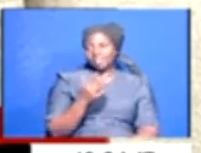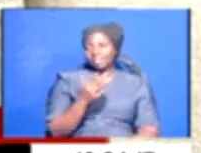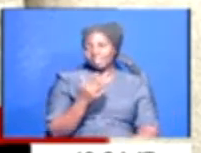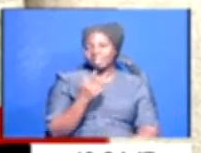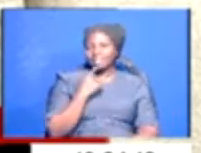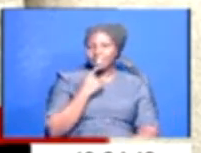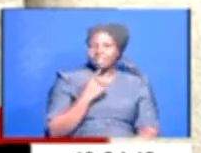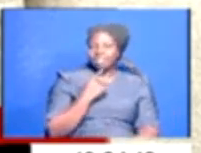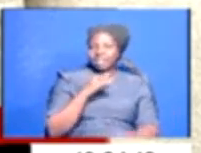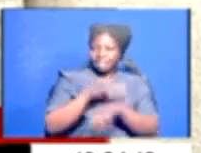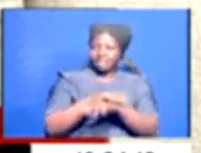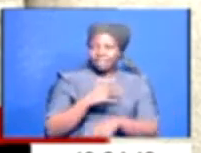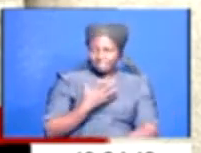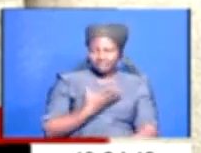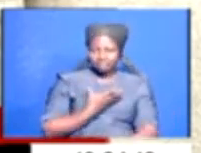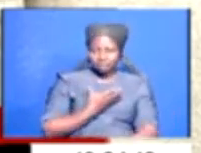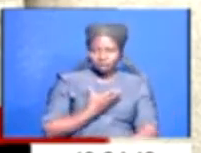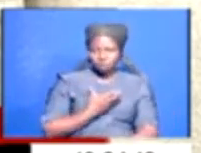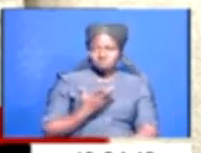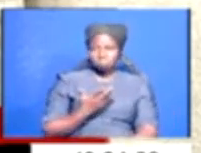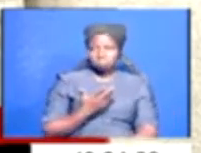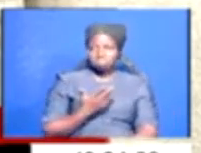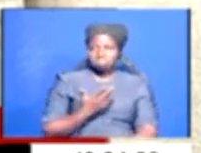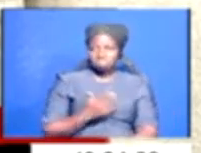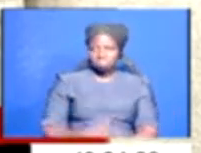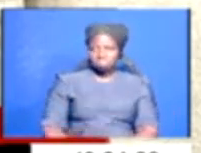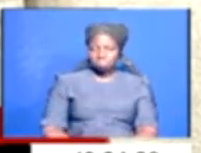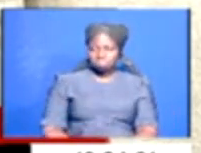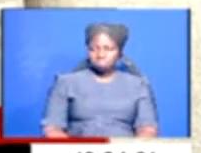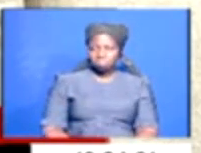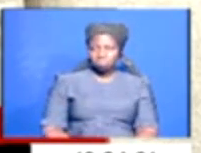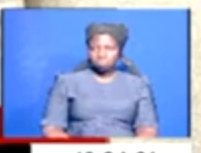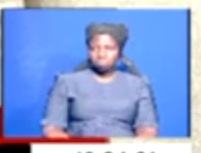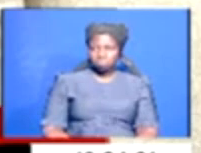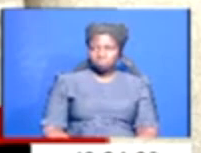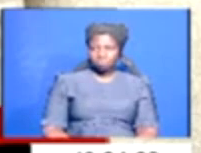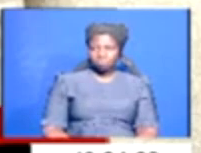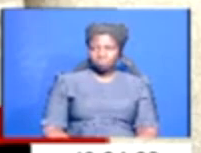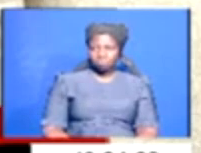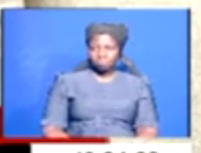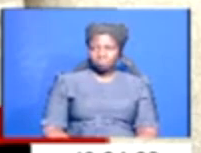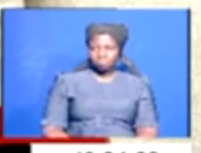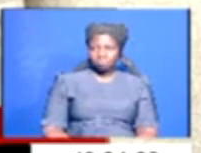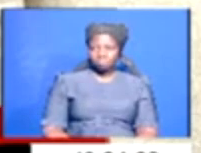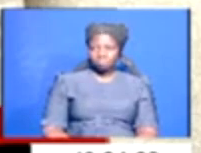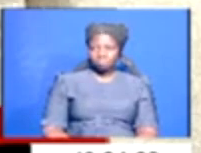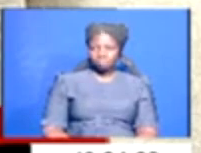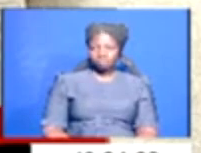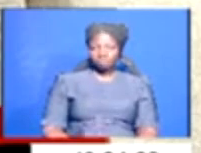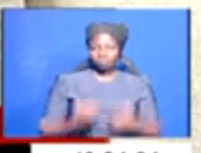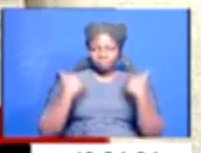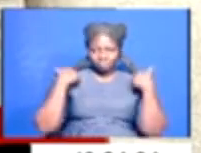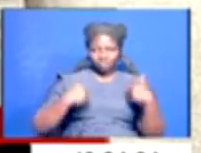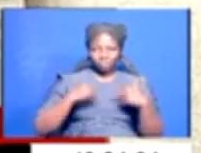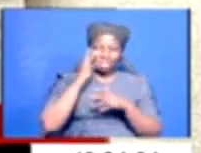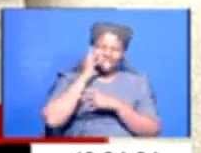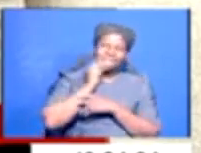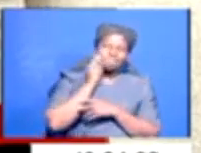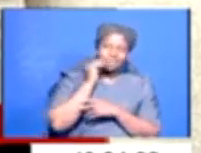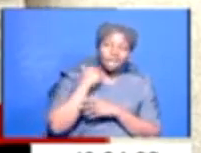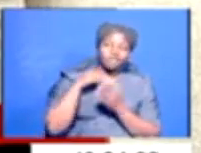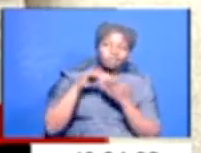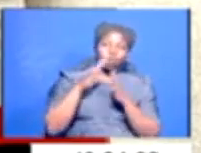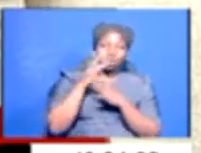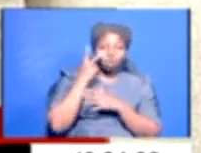with only bronze, but others I've come with gold. So I have more experience, and hoping so, looking